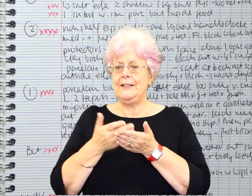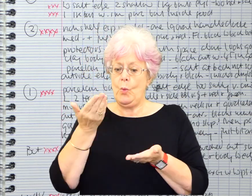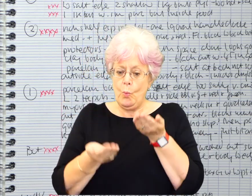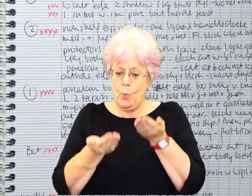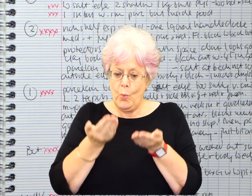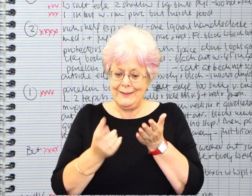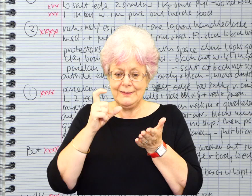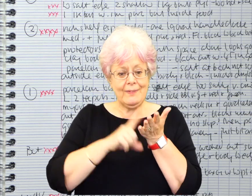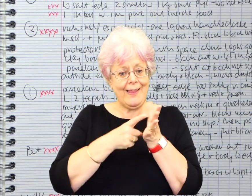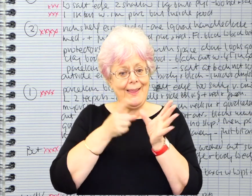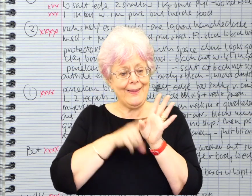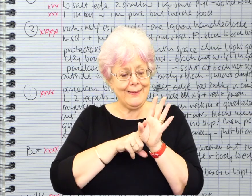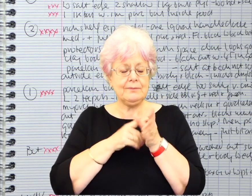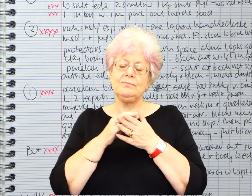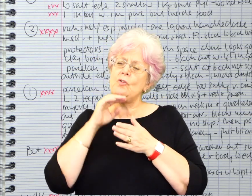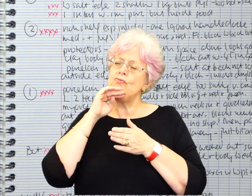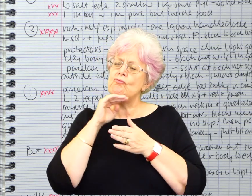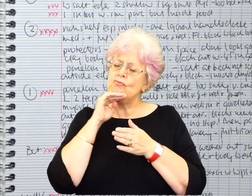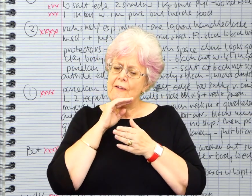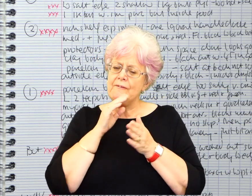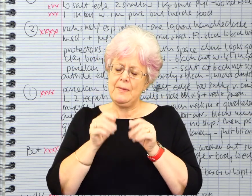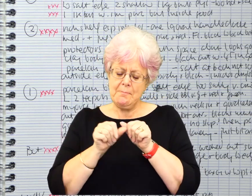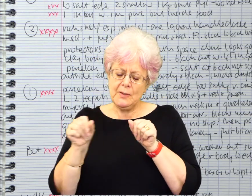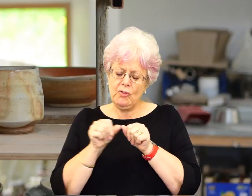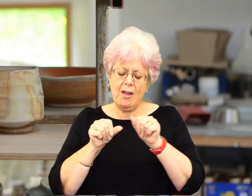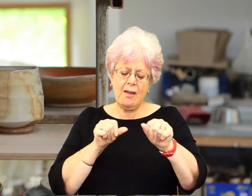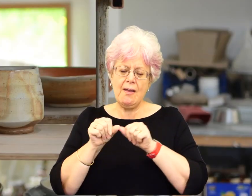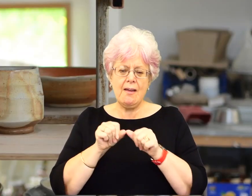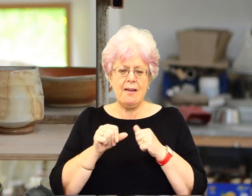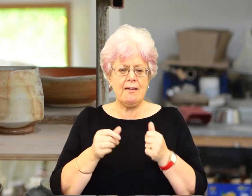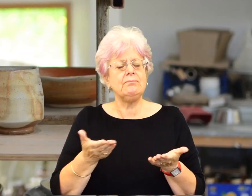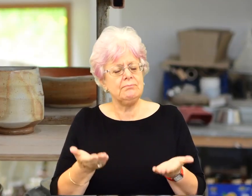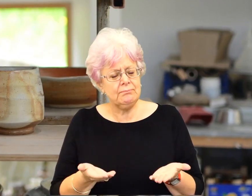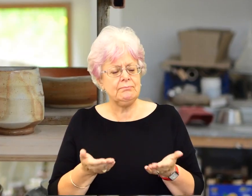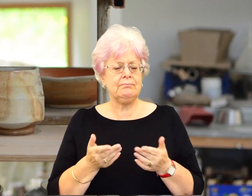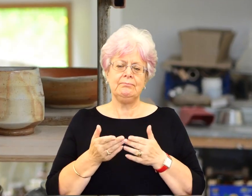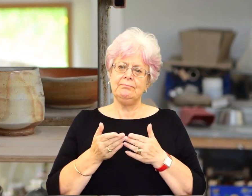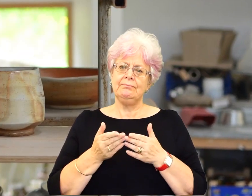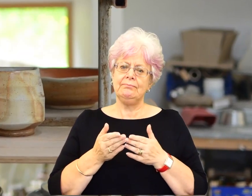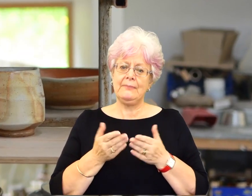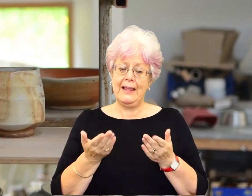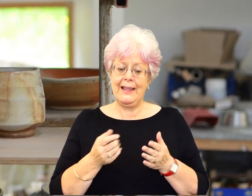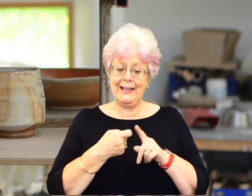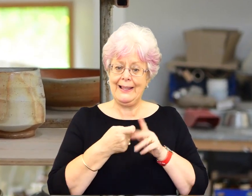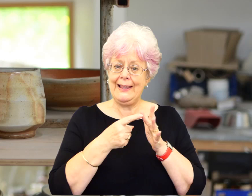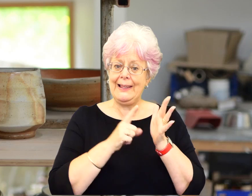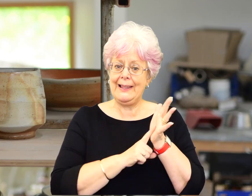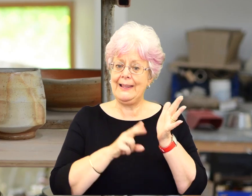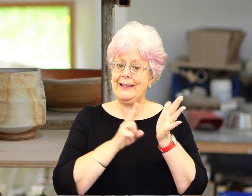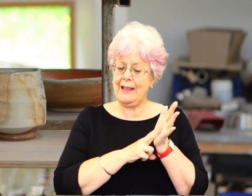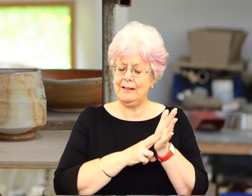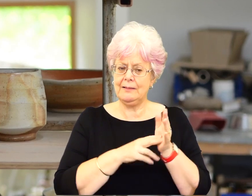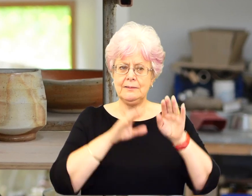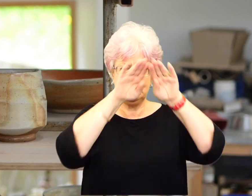clay is, roughly the measurements, or more precisely, the measurements, which part of the kiln it's going. So I'm always thinking